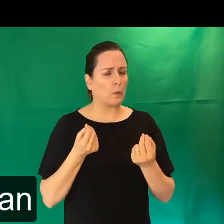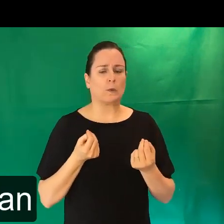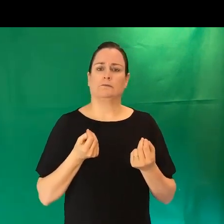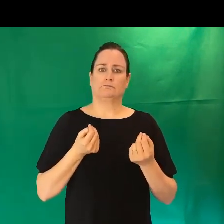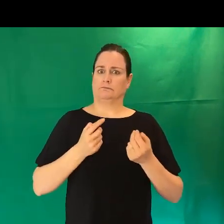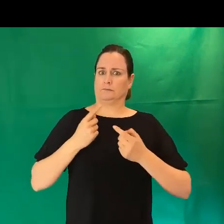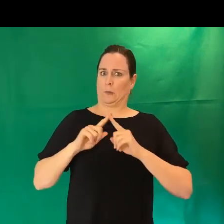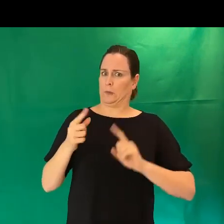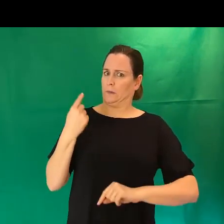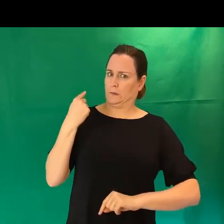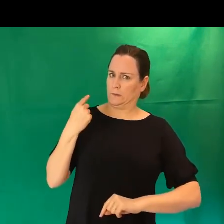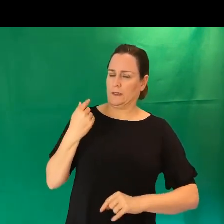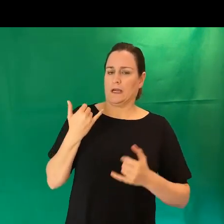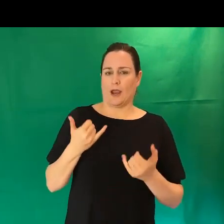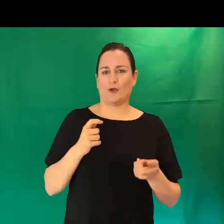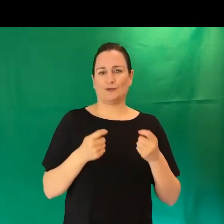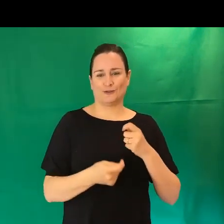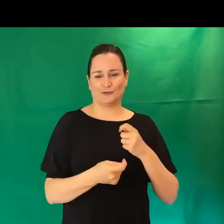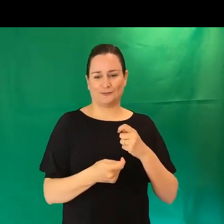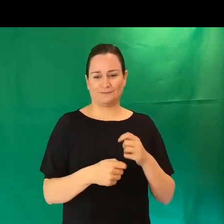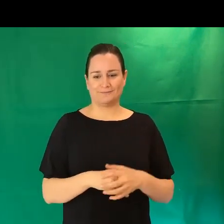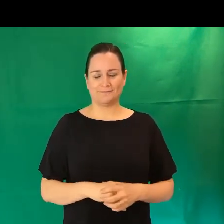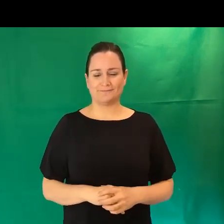from American Sign Language for India,